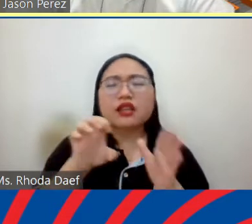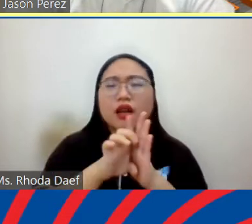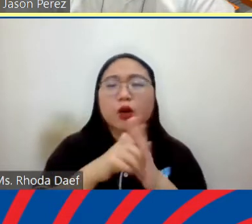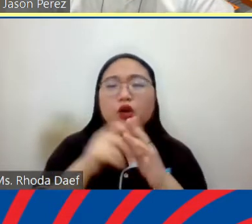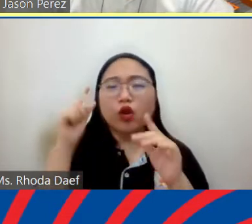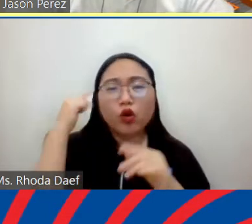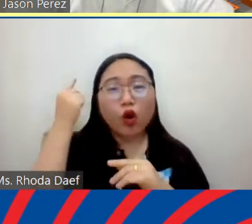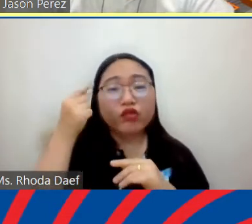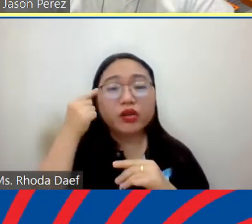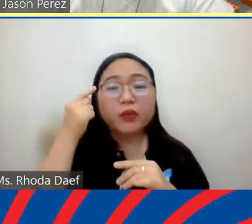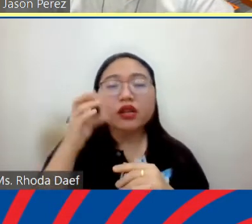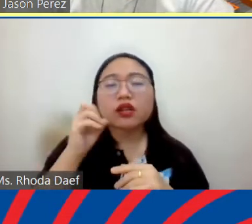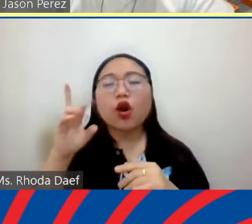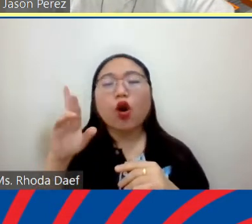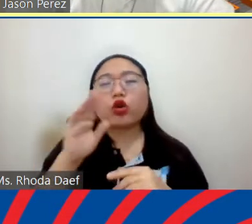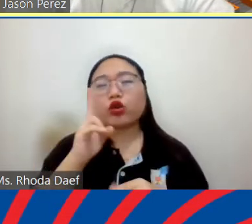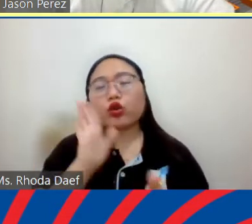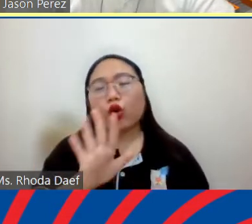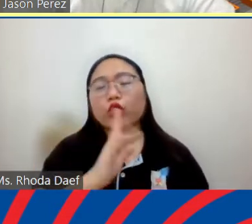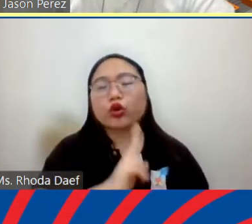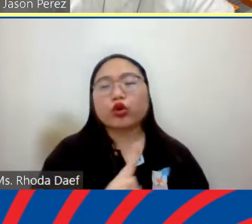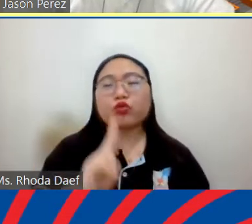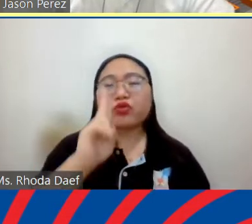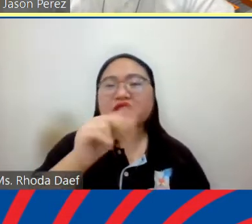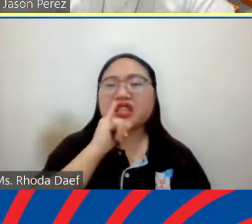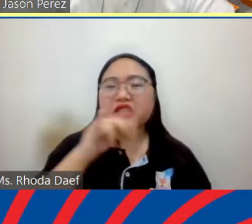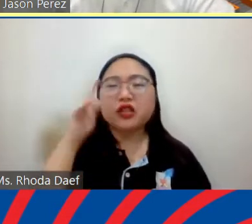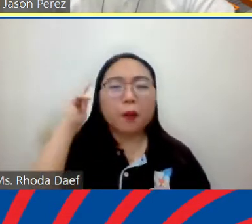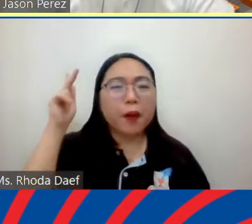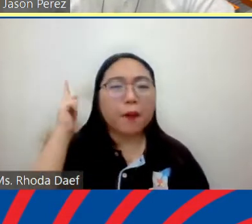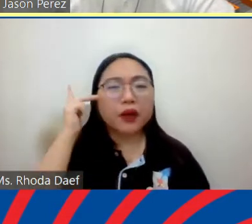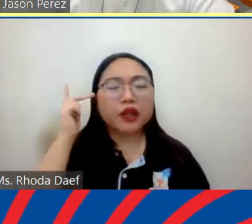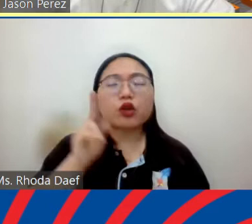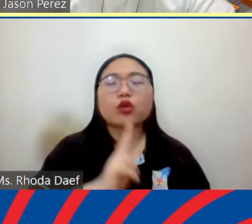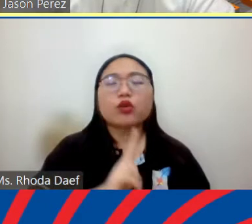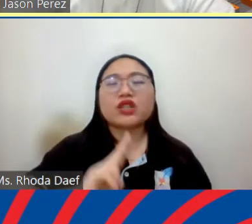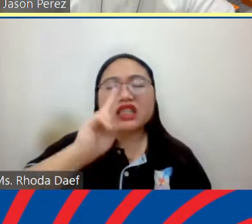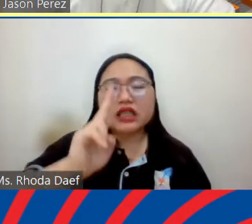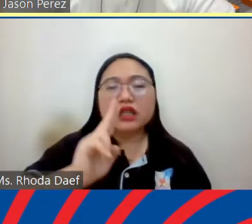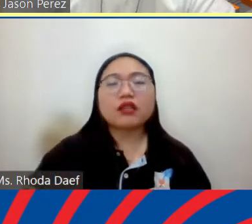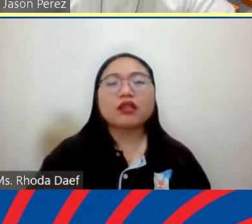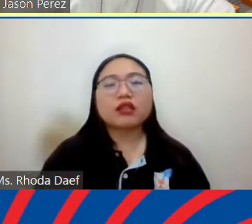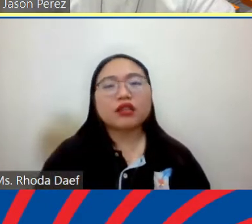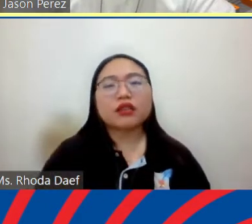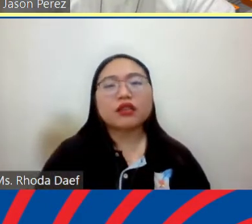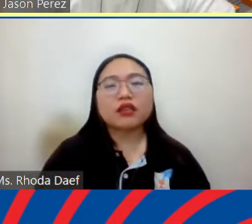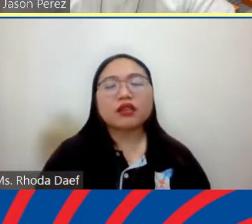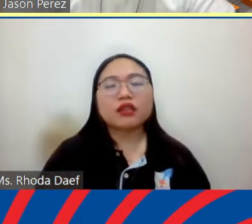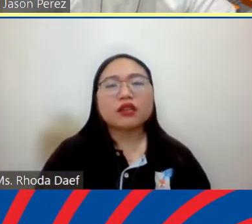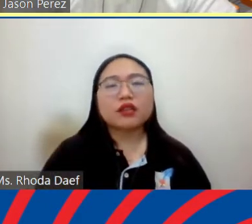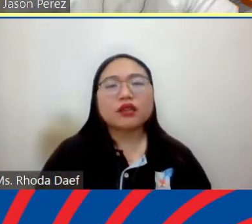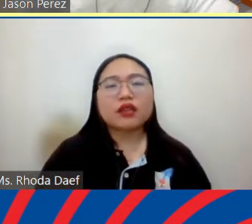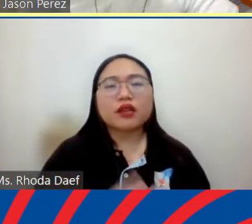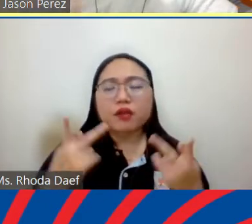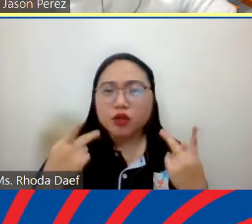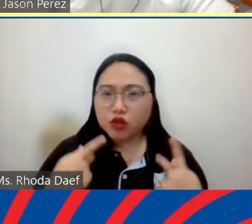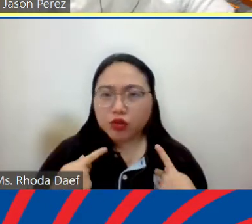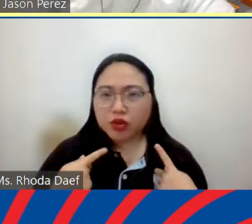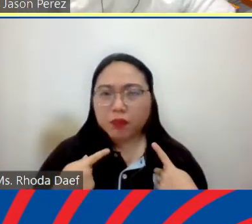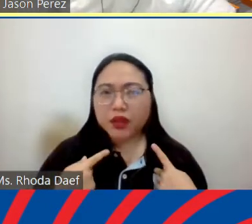or if your university is a public university, then there should be